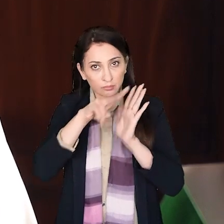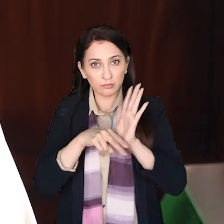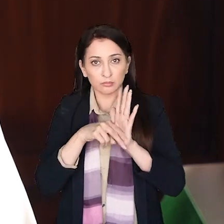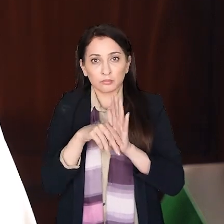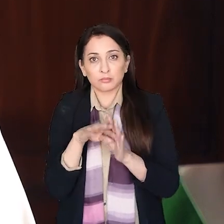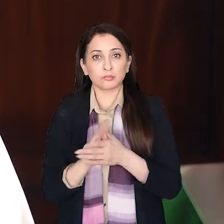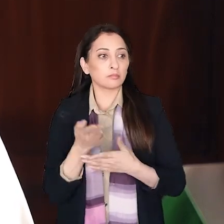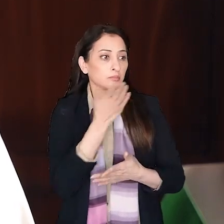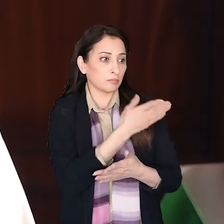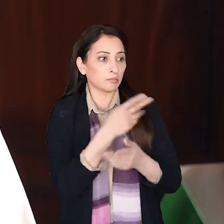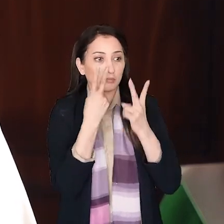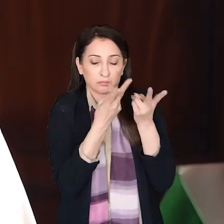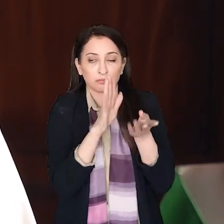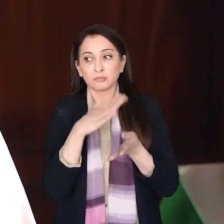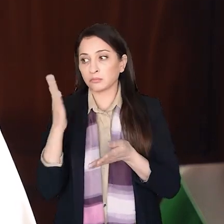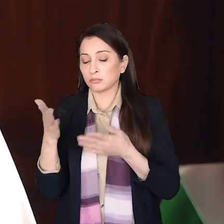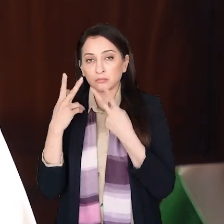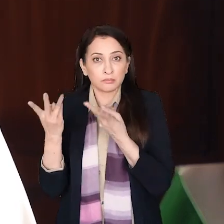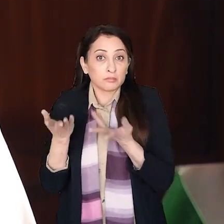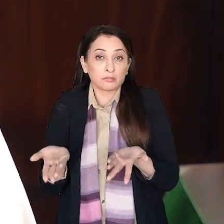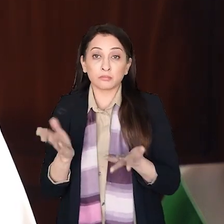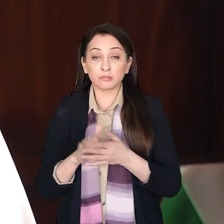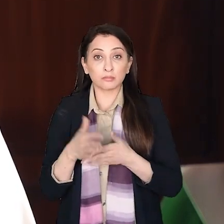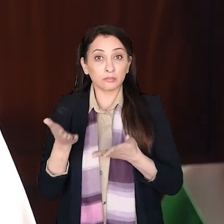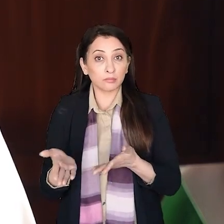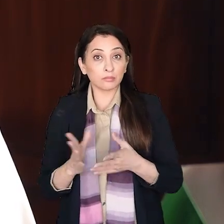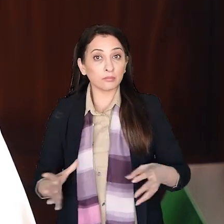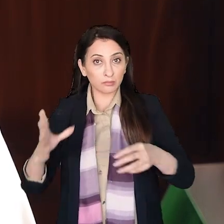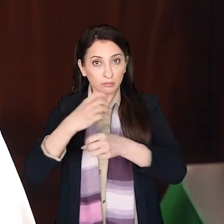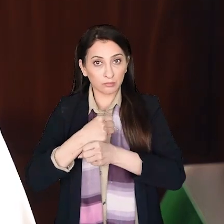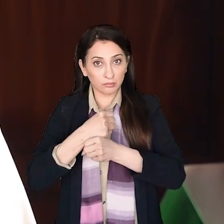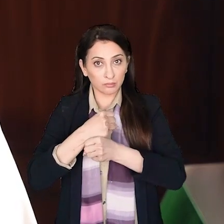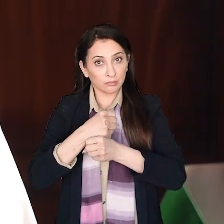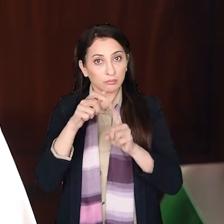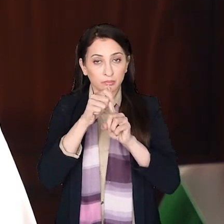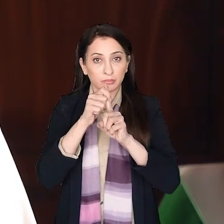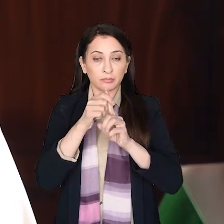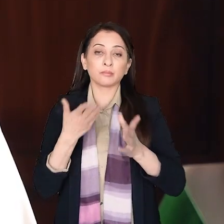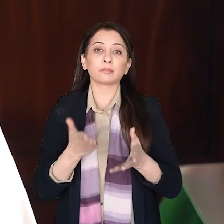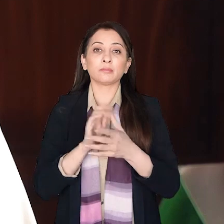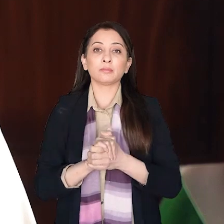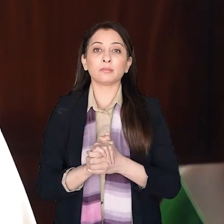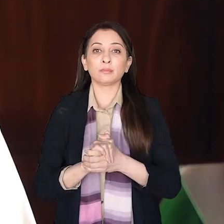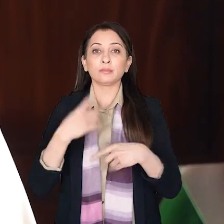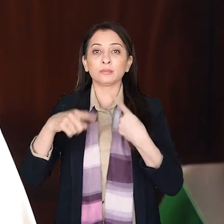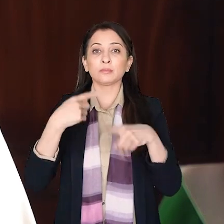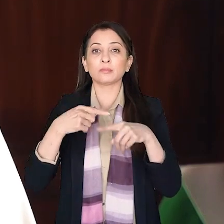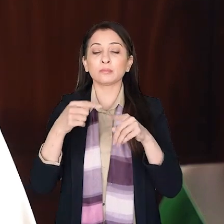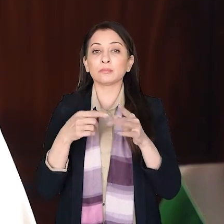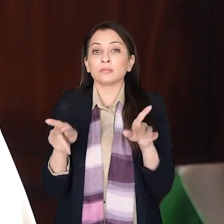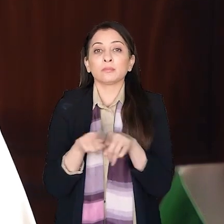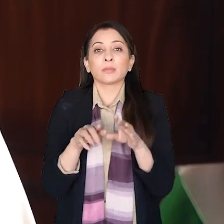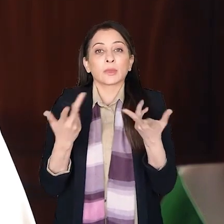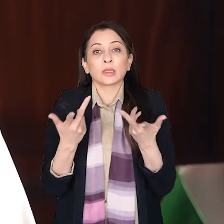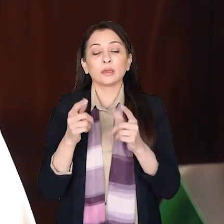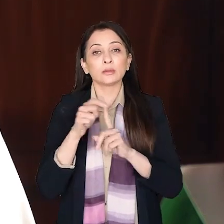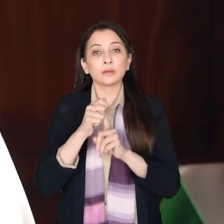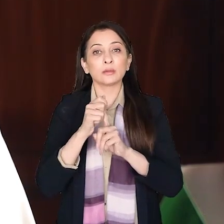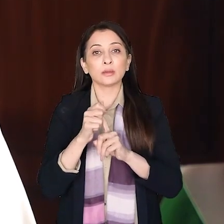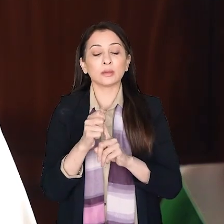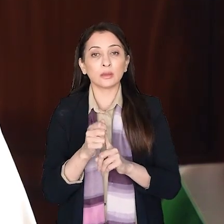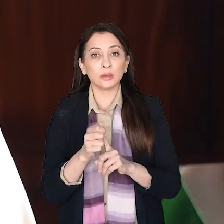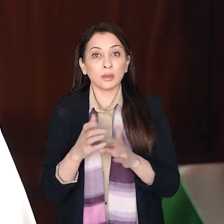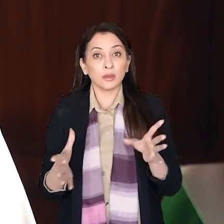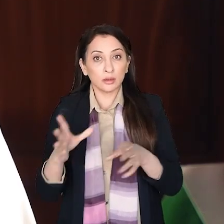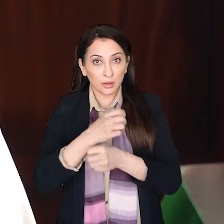the left or on the right now is the time for unity. We need, as a nation, and as citizens of our